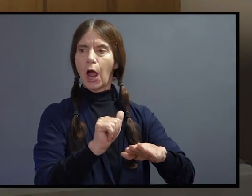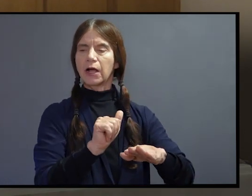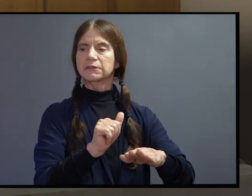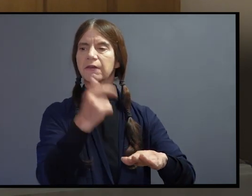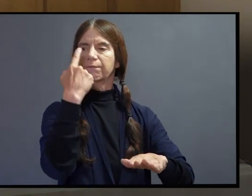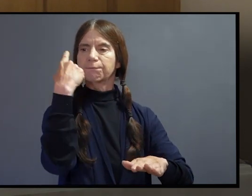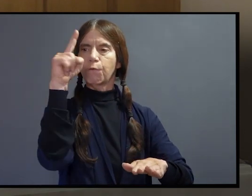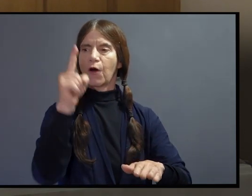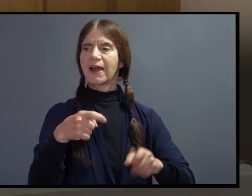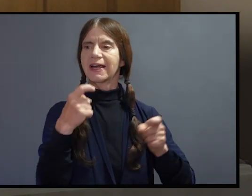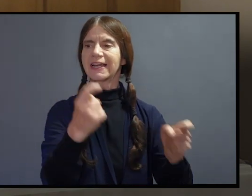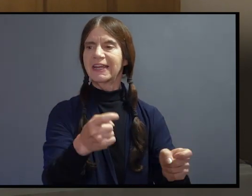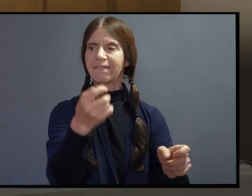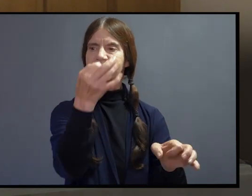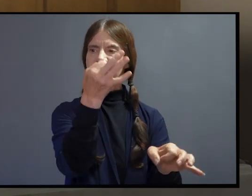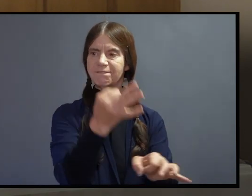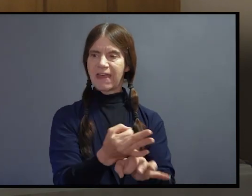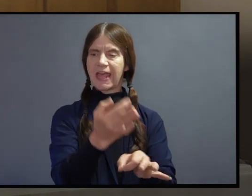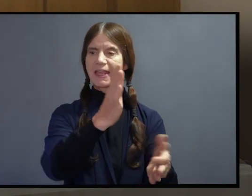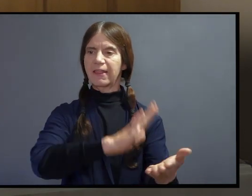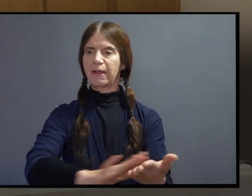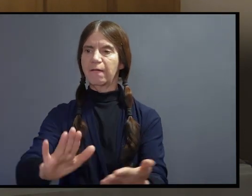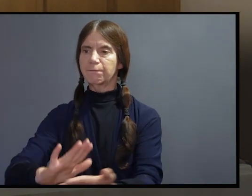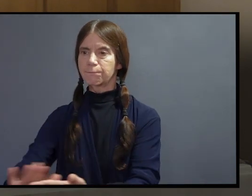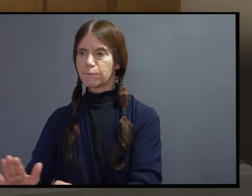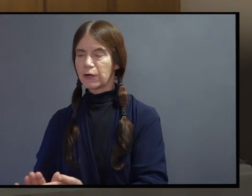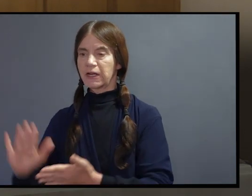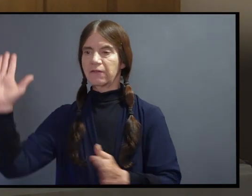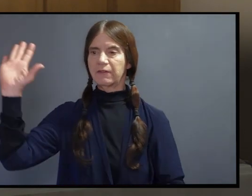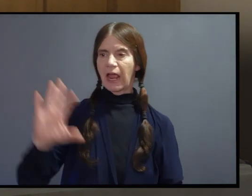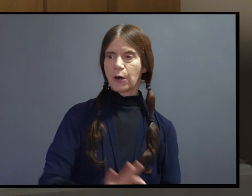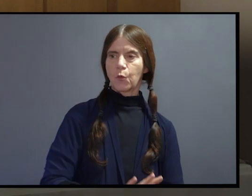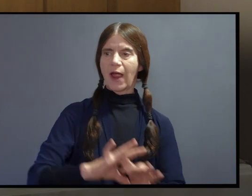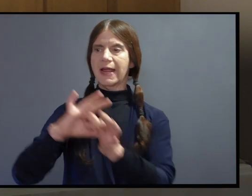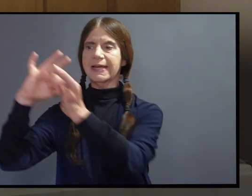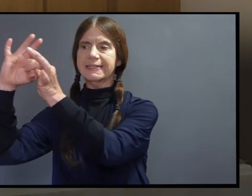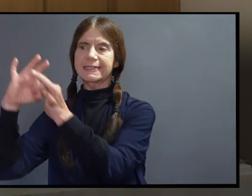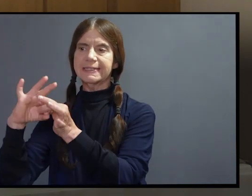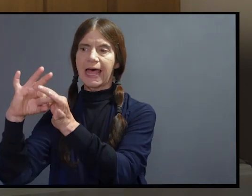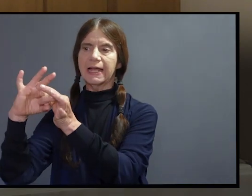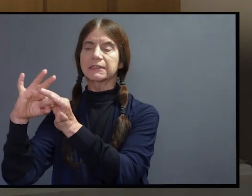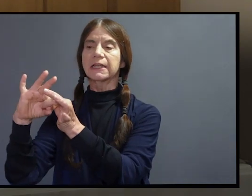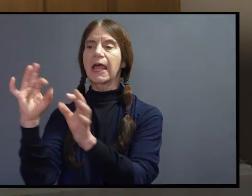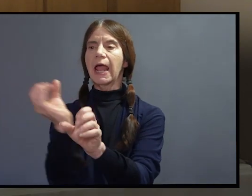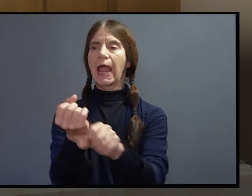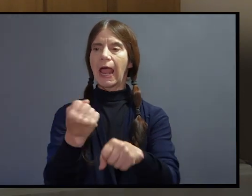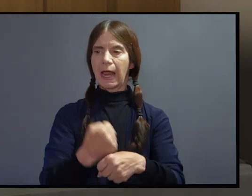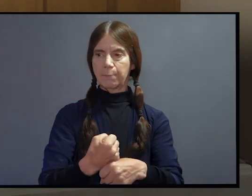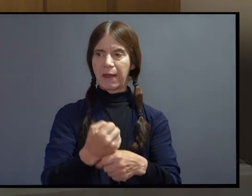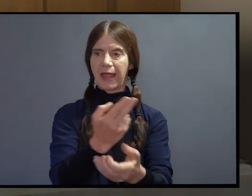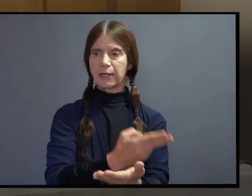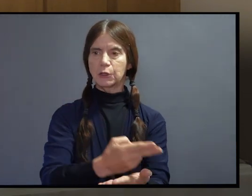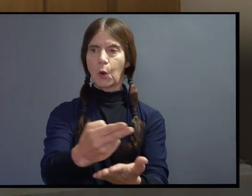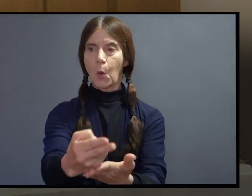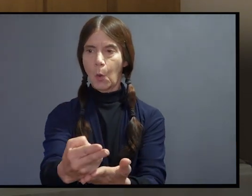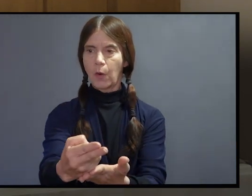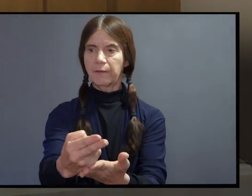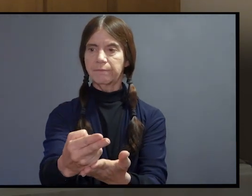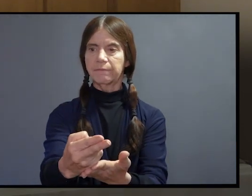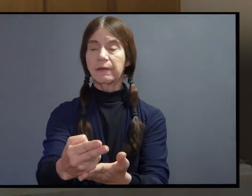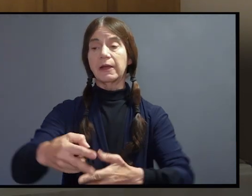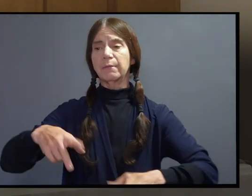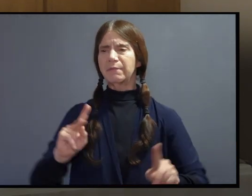he also called. And those whom he called, he also justified. And those whom he